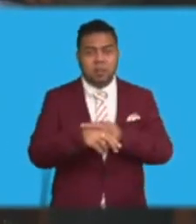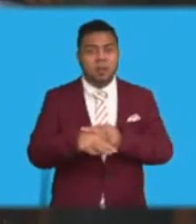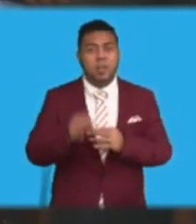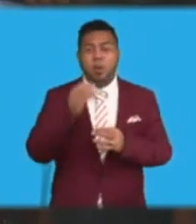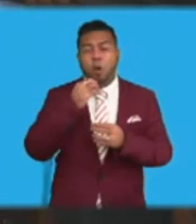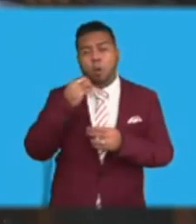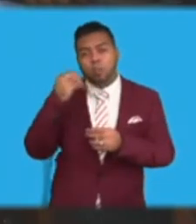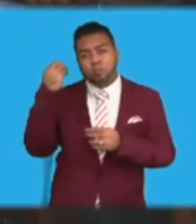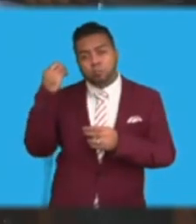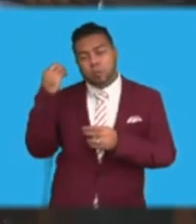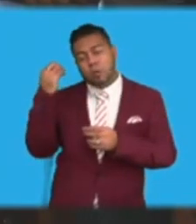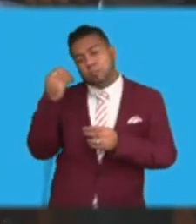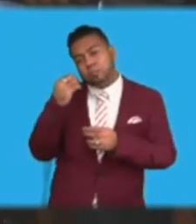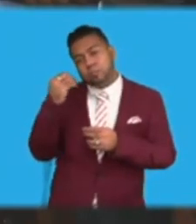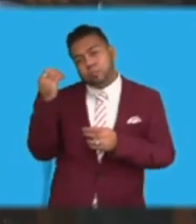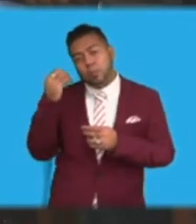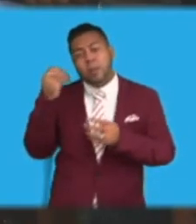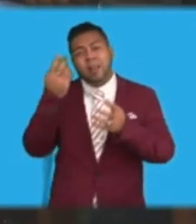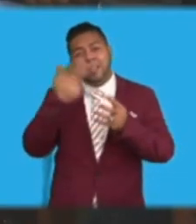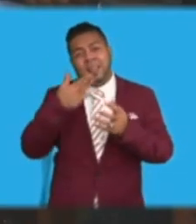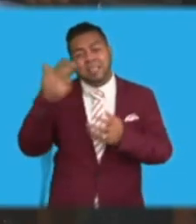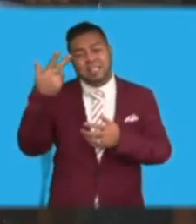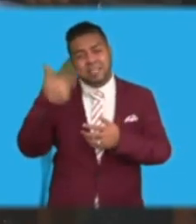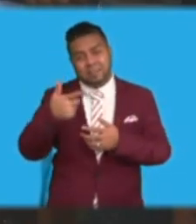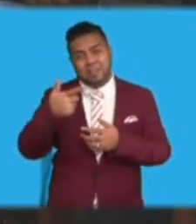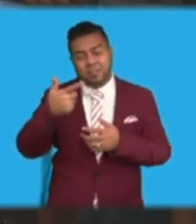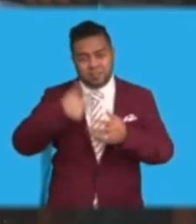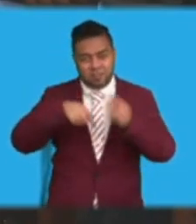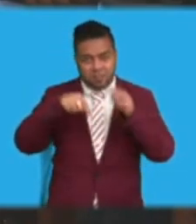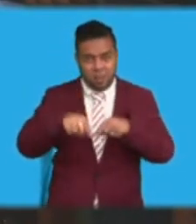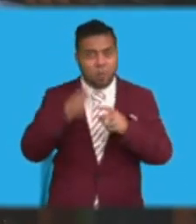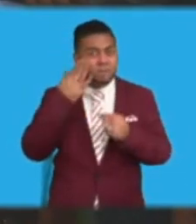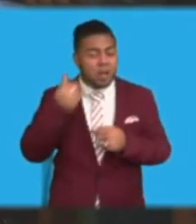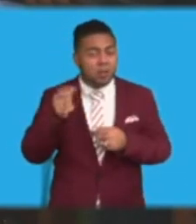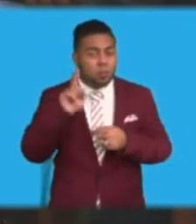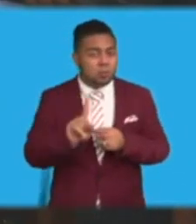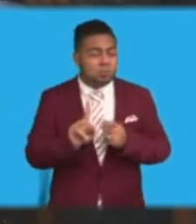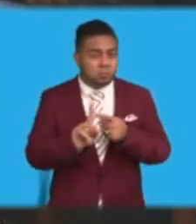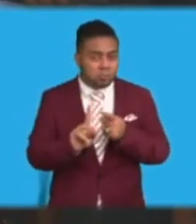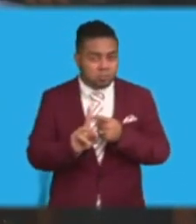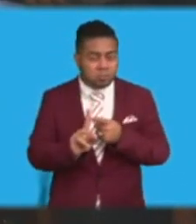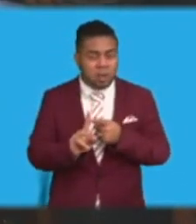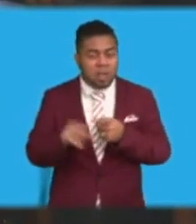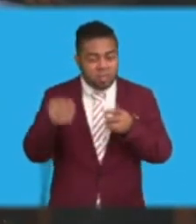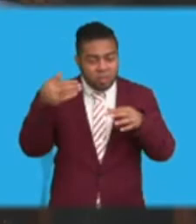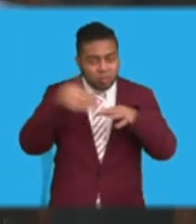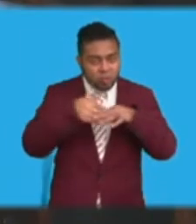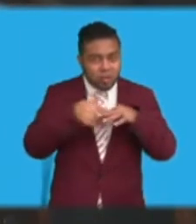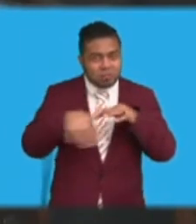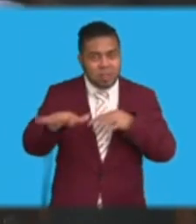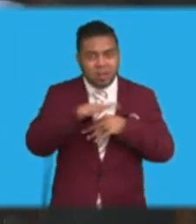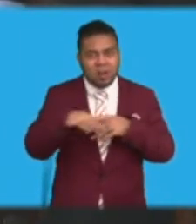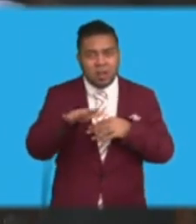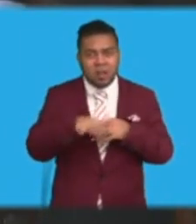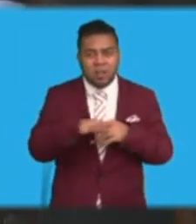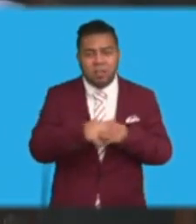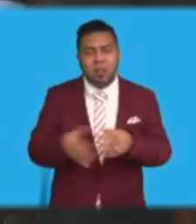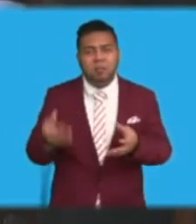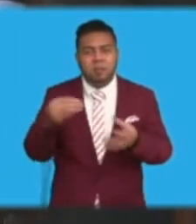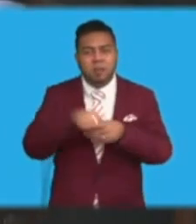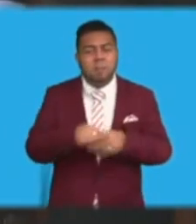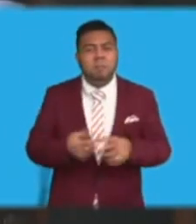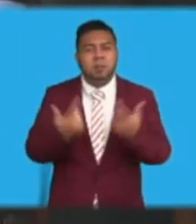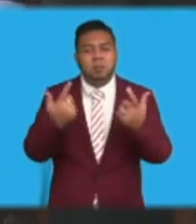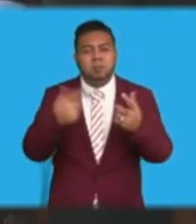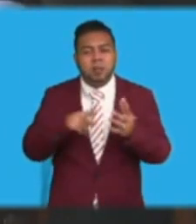1997 revealed the 2 characteristics found on the river system. One is that the southern drainage areas occupy a greater part of the island, and